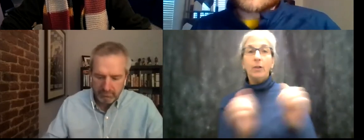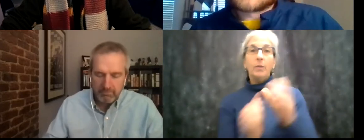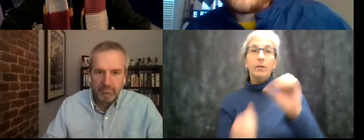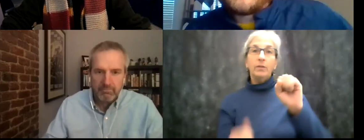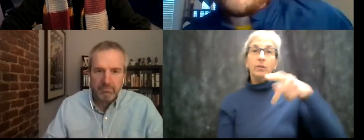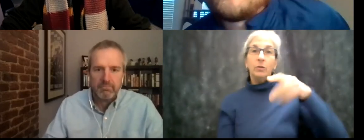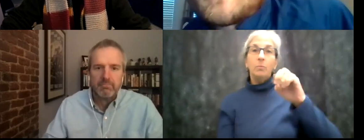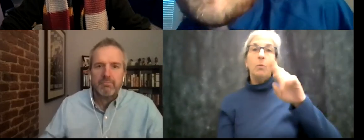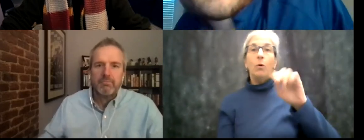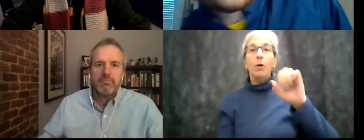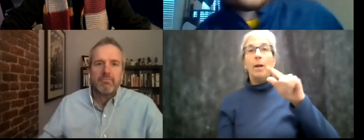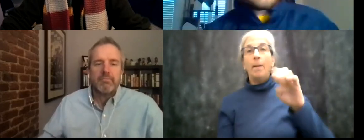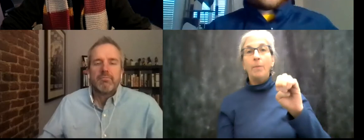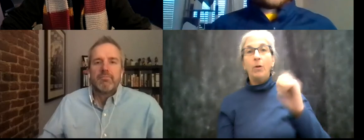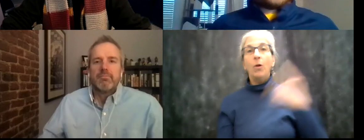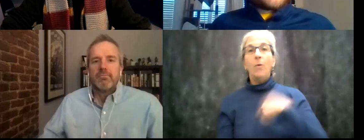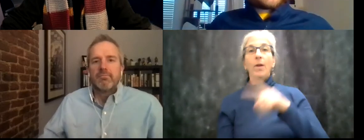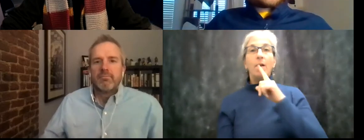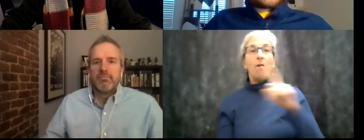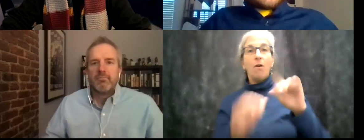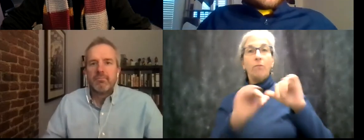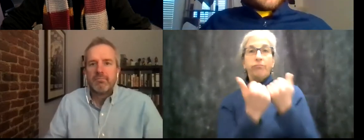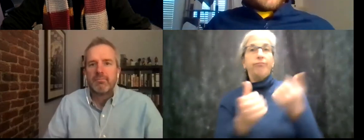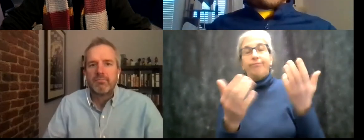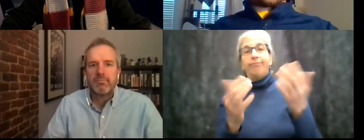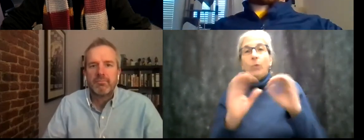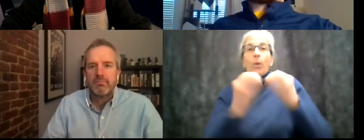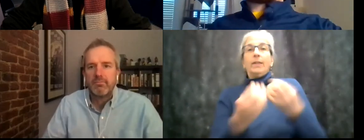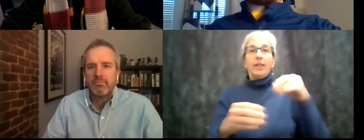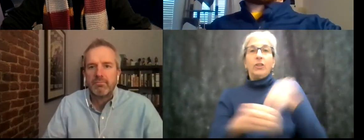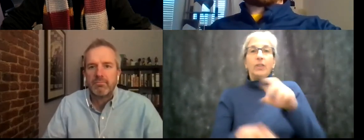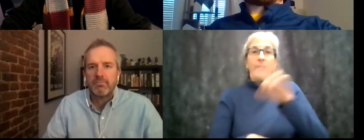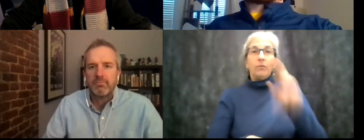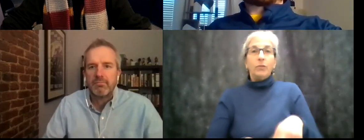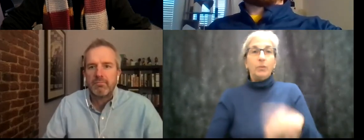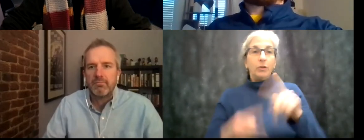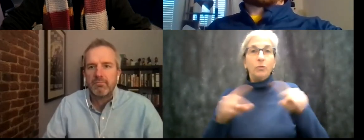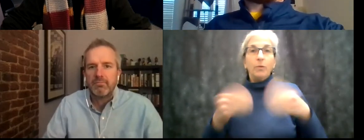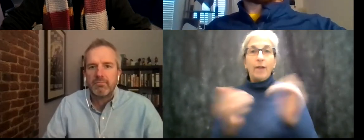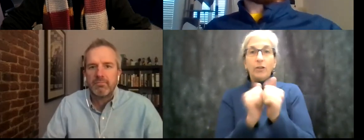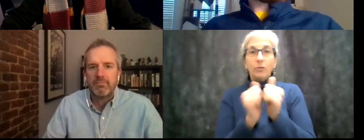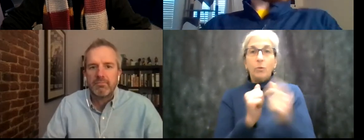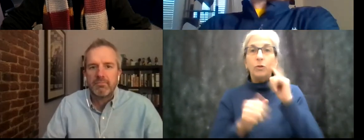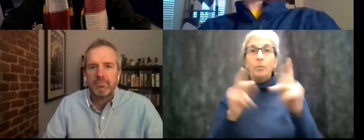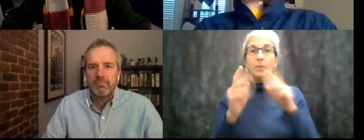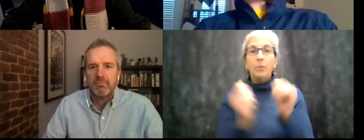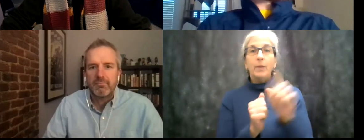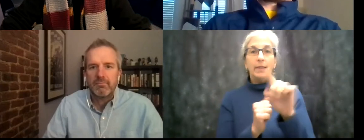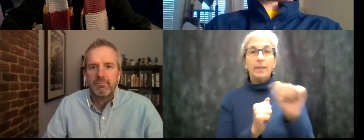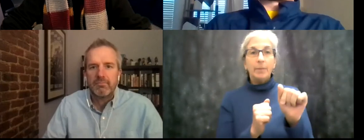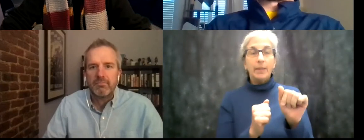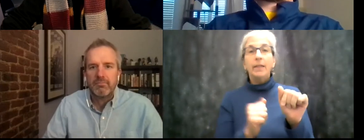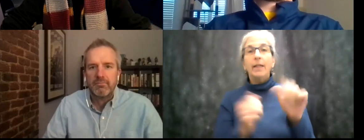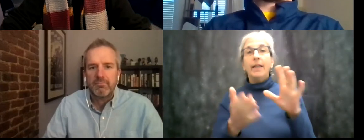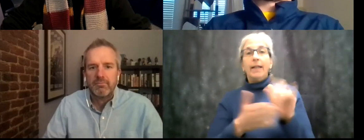provides sports to people with physical disabilities and visual impairments. The Career Cafe is produced by the Department of Aging and